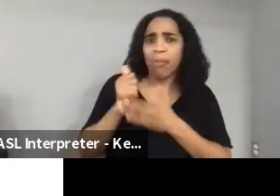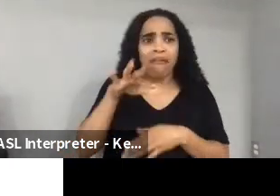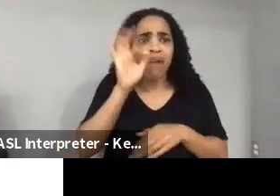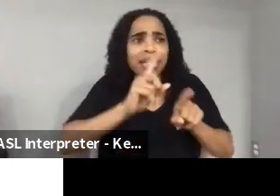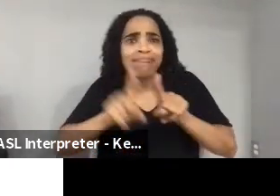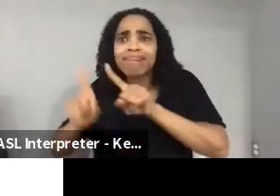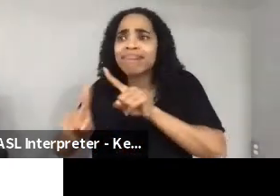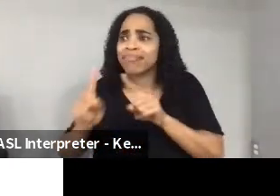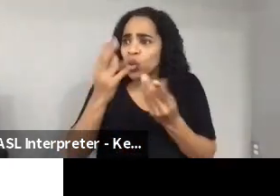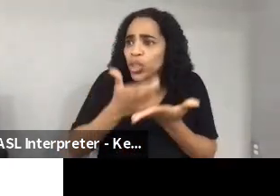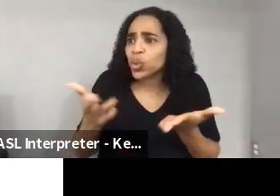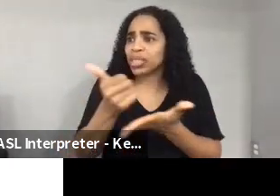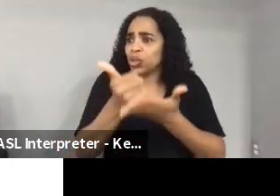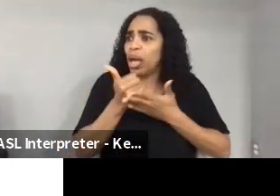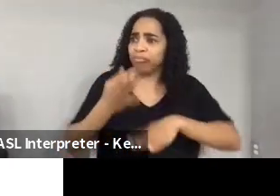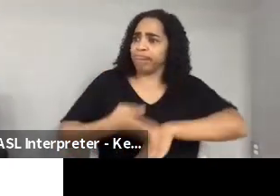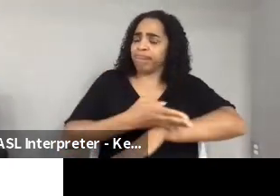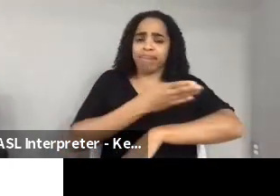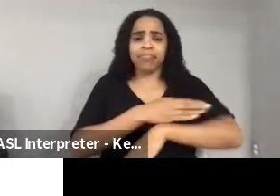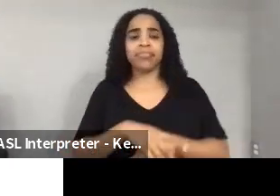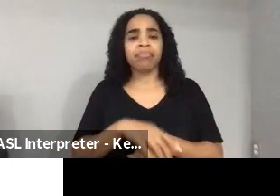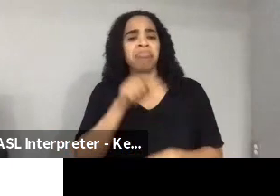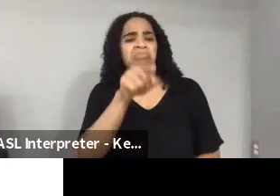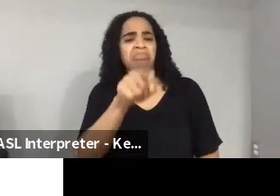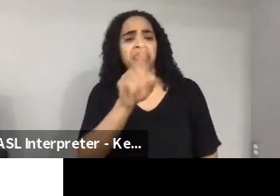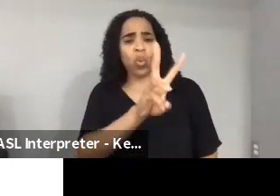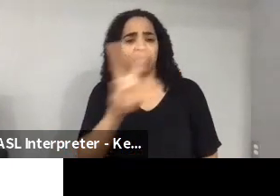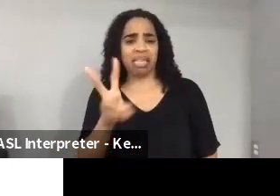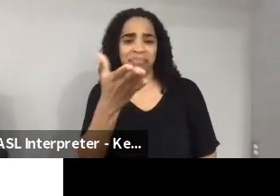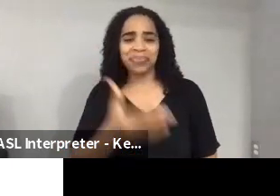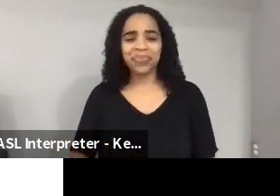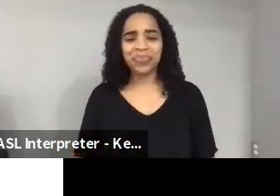need. Again, there's a website listed here.